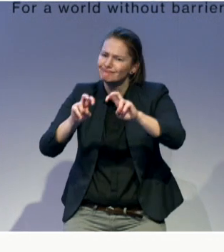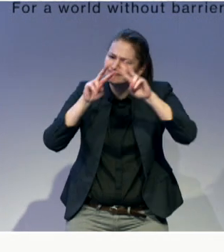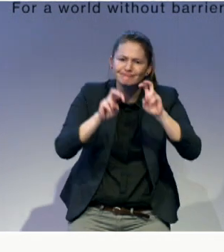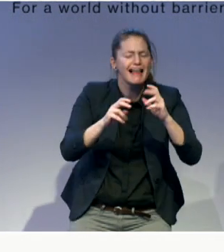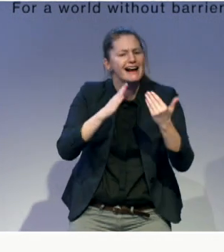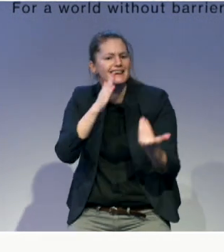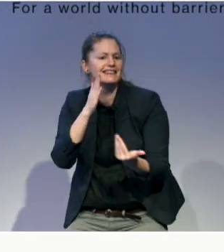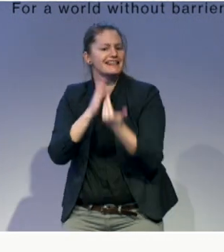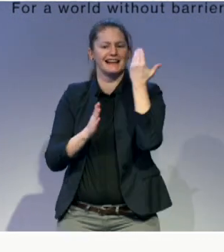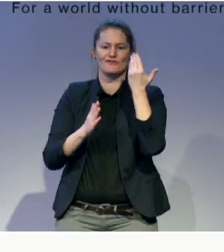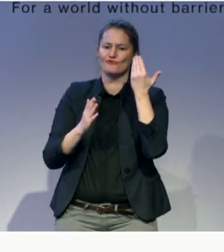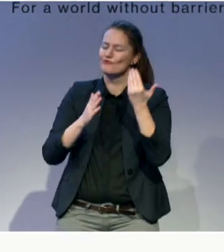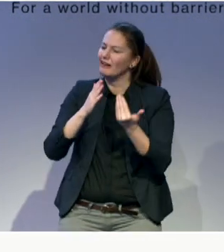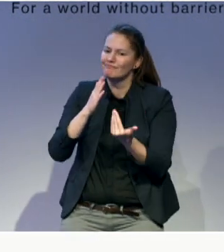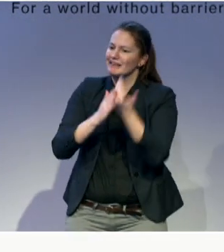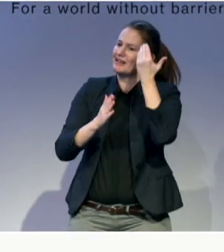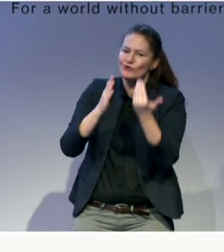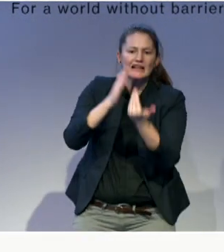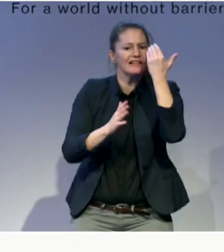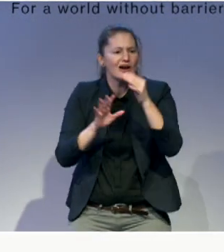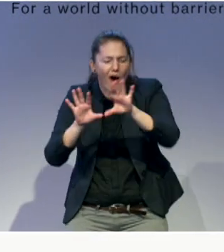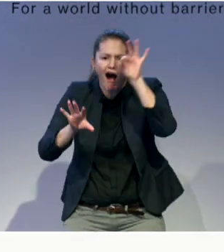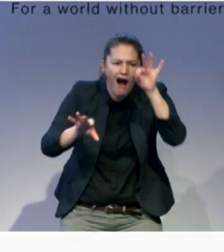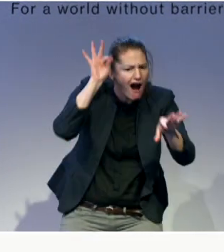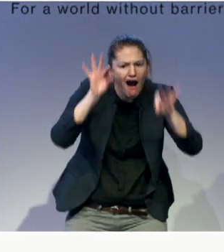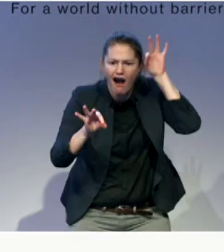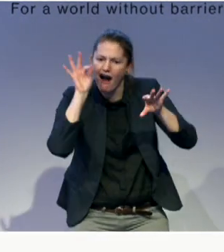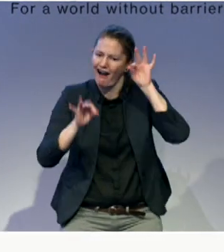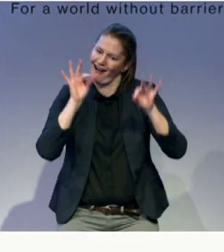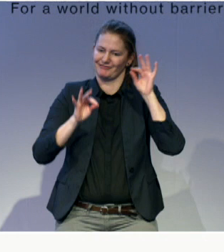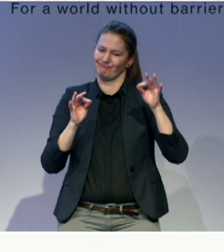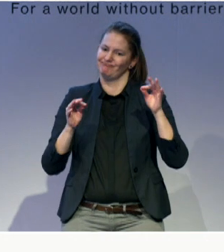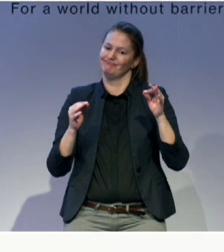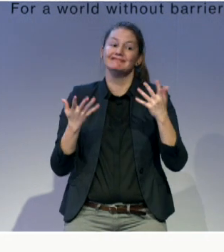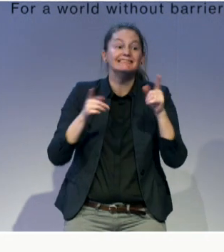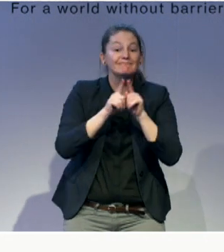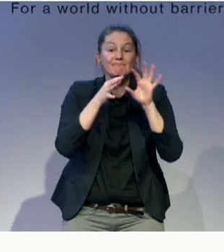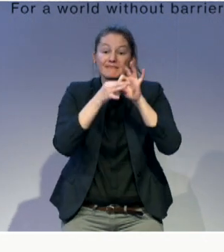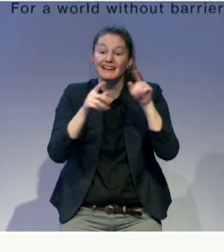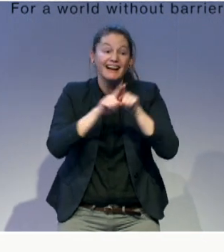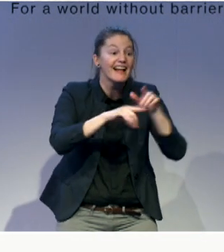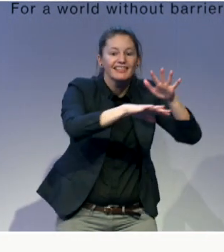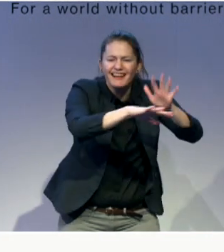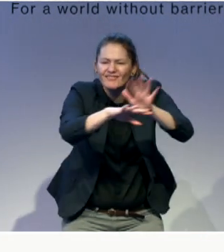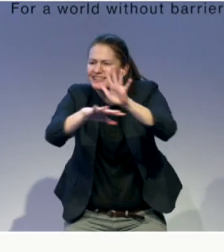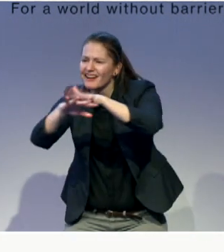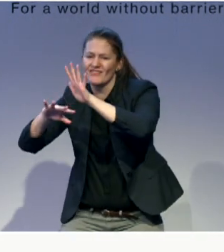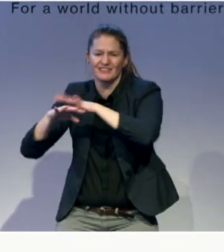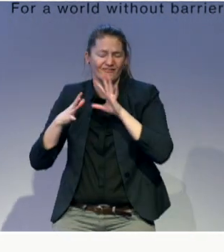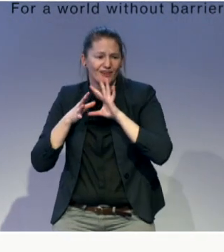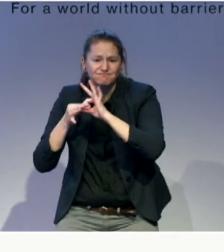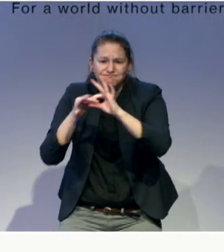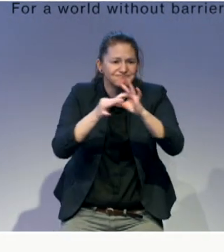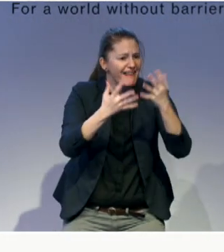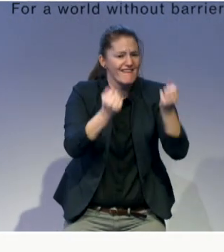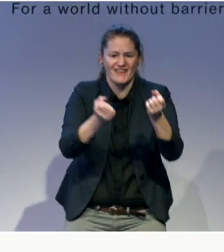expertise that exists within the Zero Project Network. With our research circle, we may